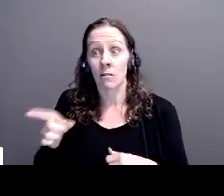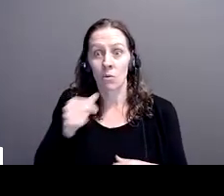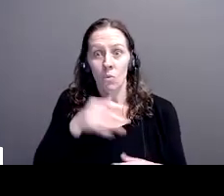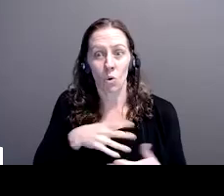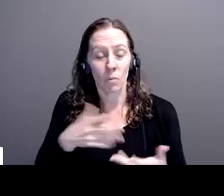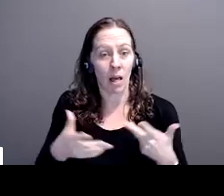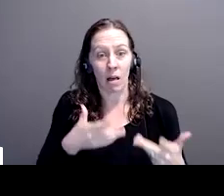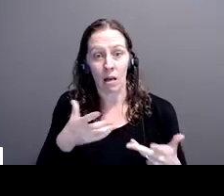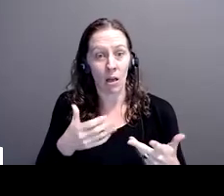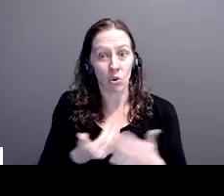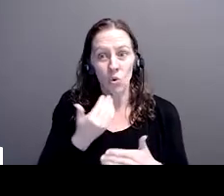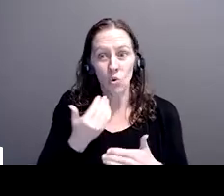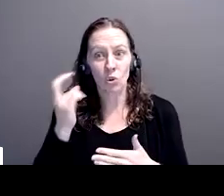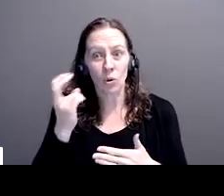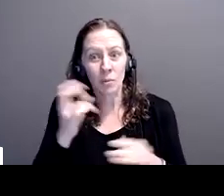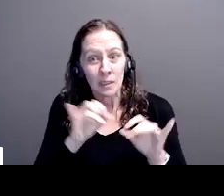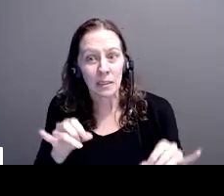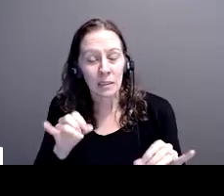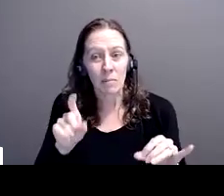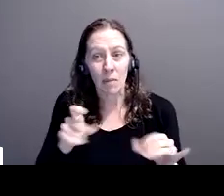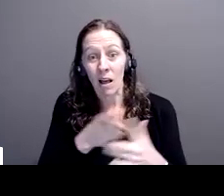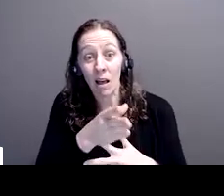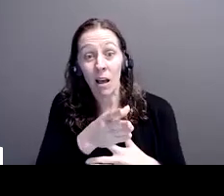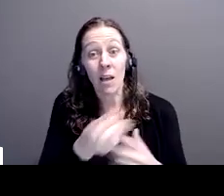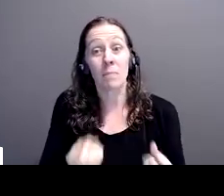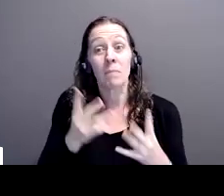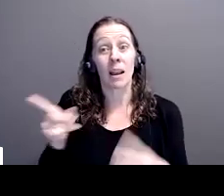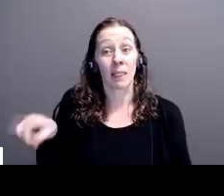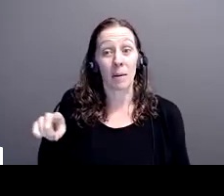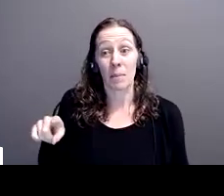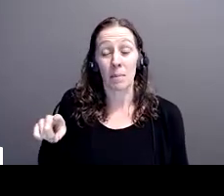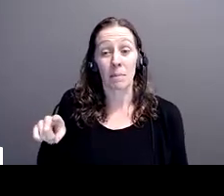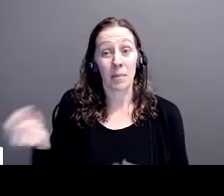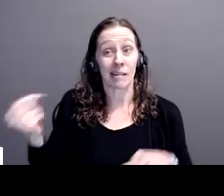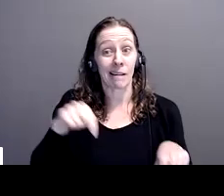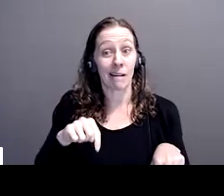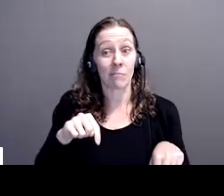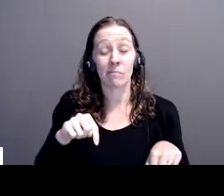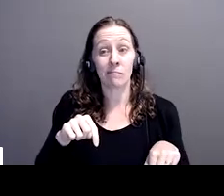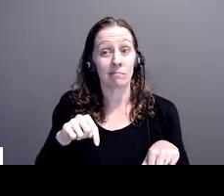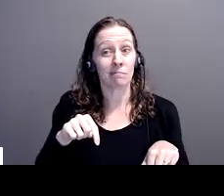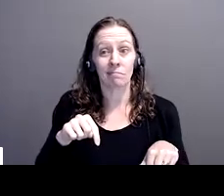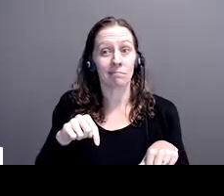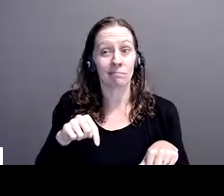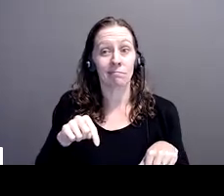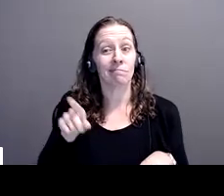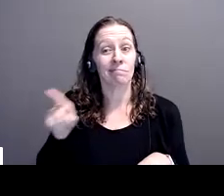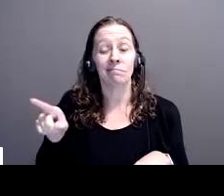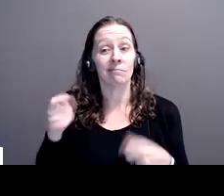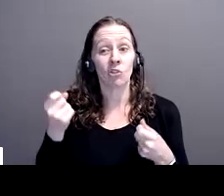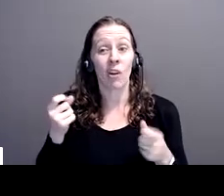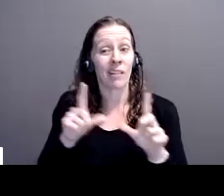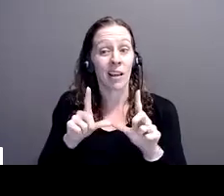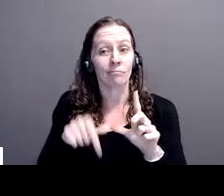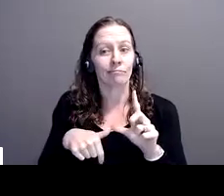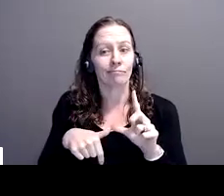navigate new transportation systems. And many of the women who have come into shelter have lost their driver's